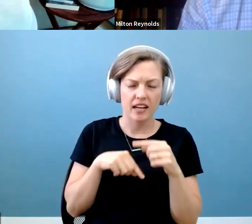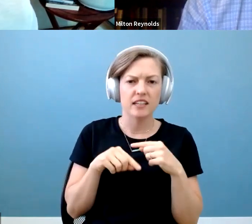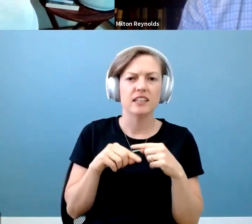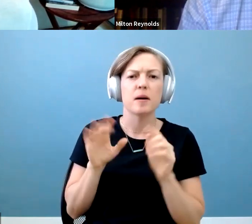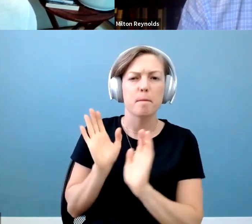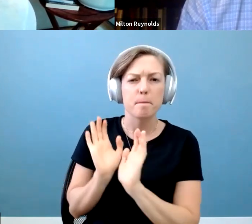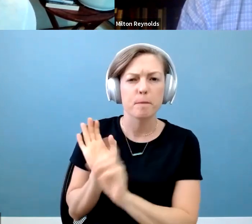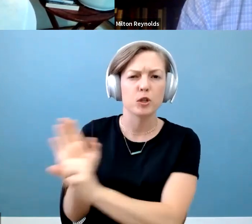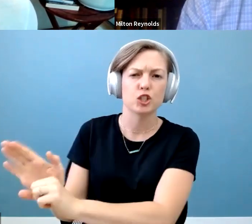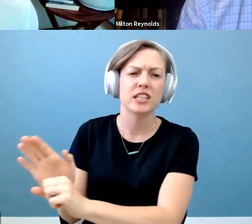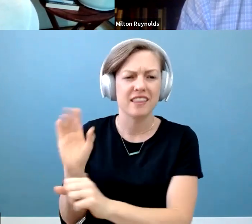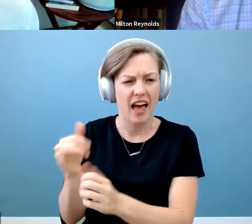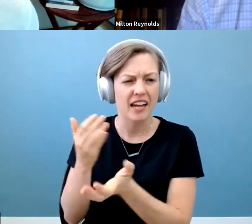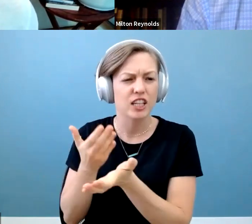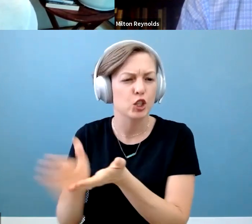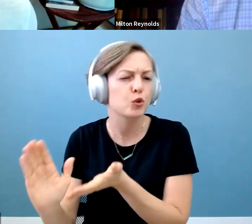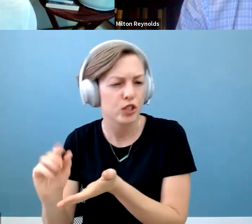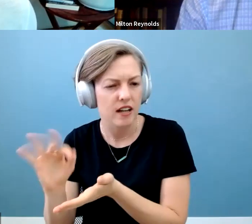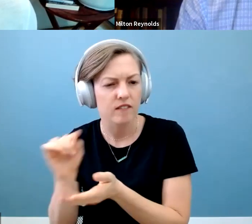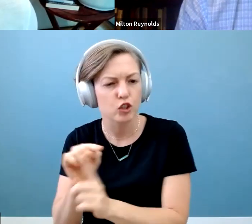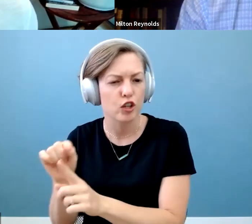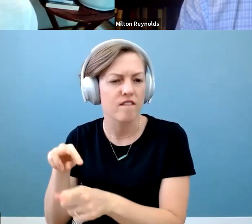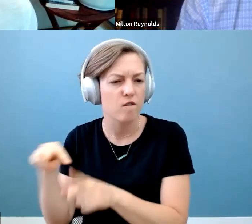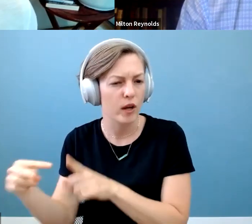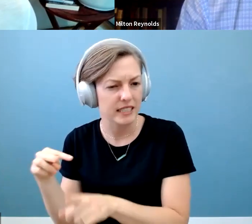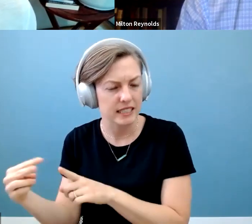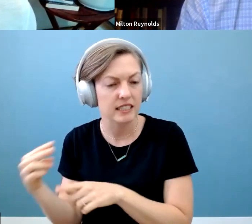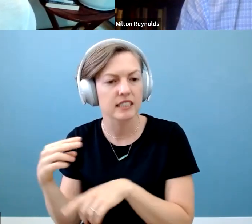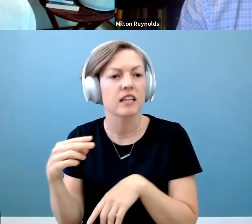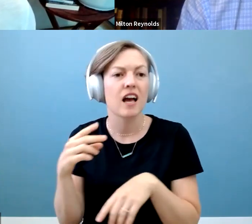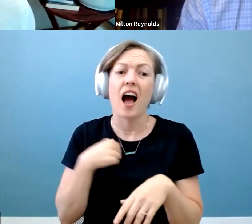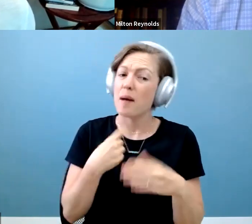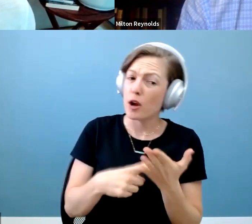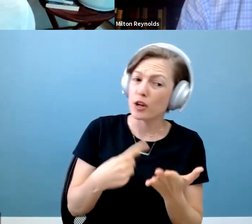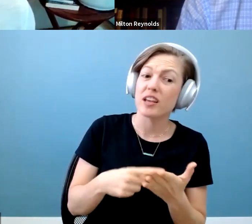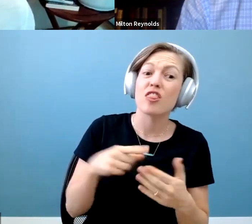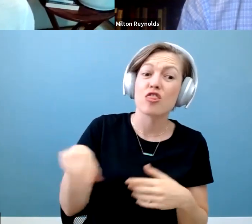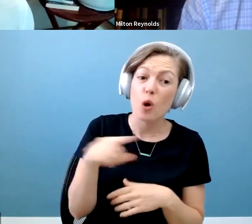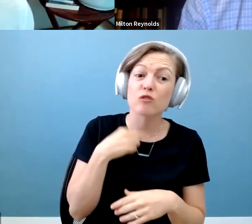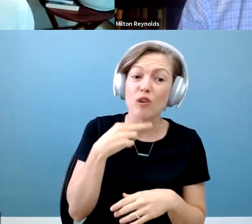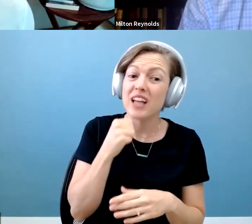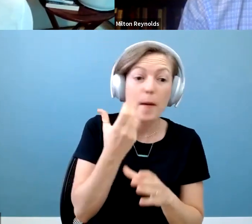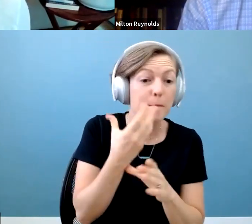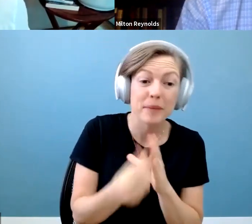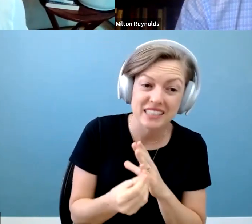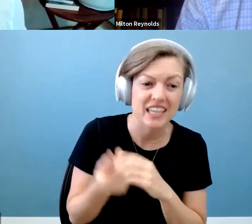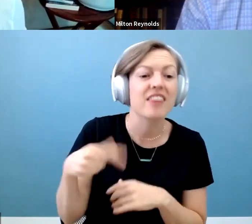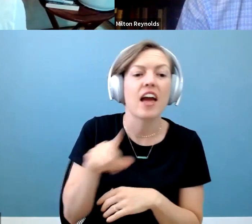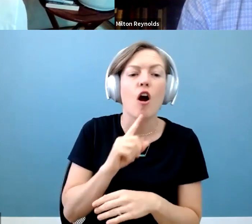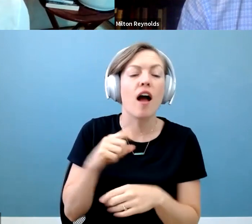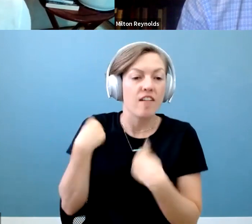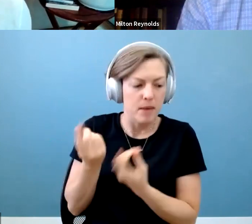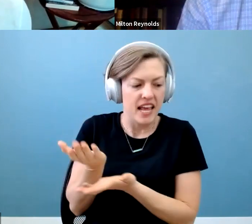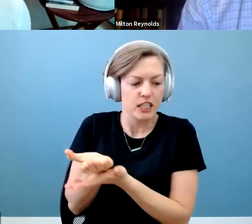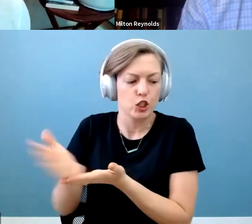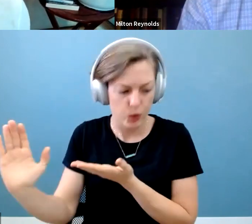patterning towards the exclusion of certain voices. I'm making the argument that the voices aren't missing, they've been excluded. And so we're engaging in shared meaning making,